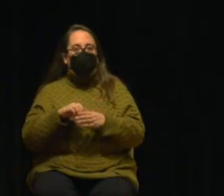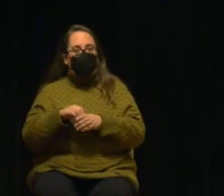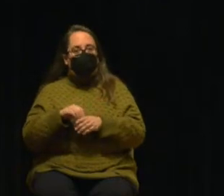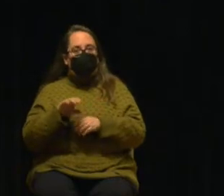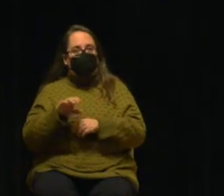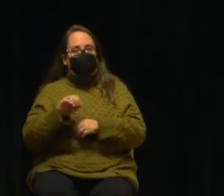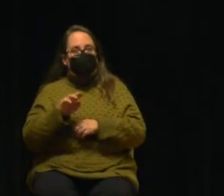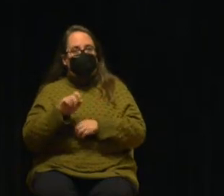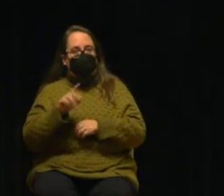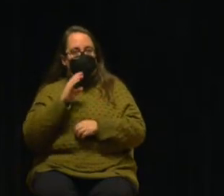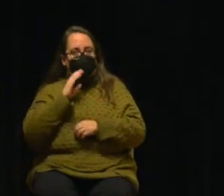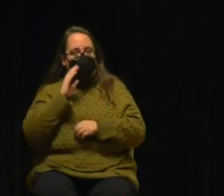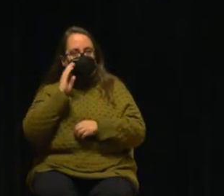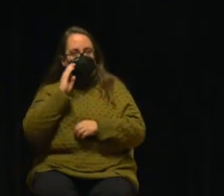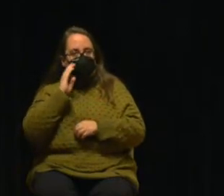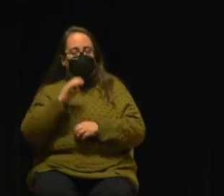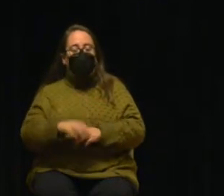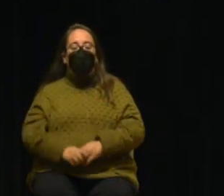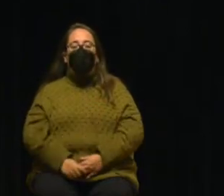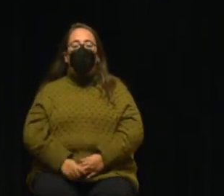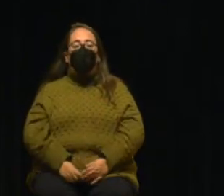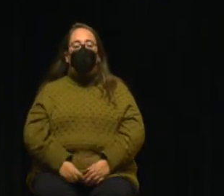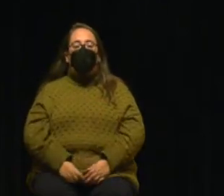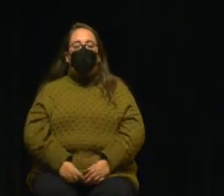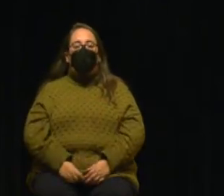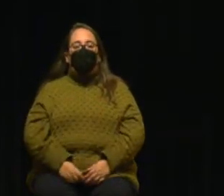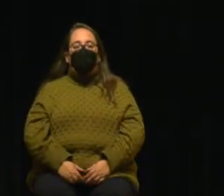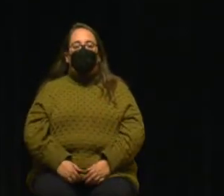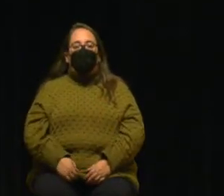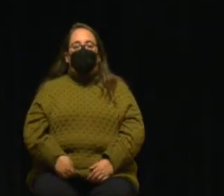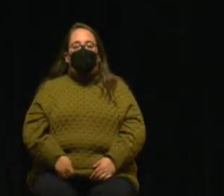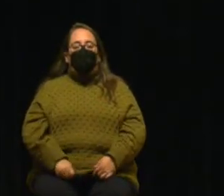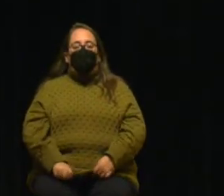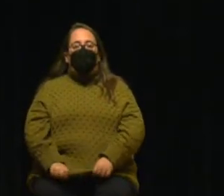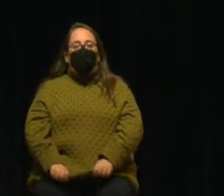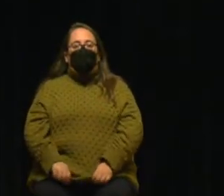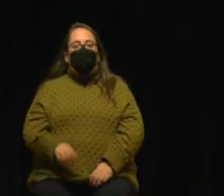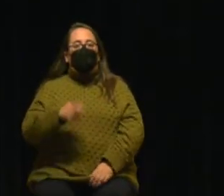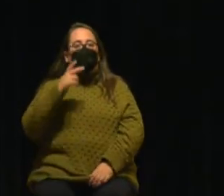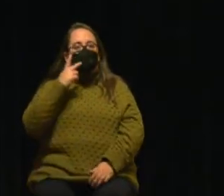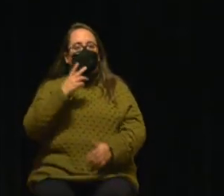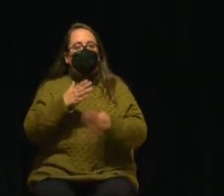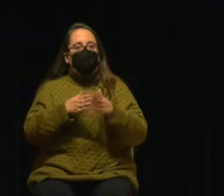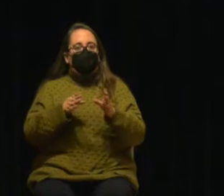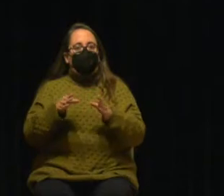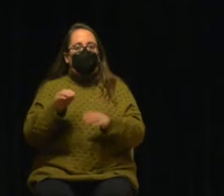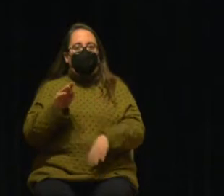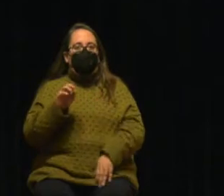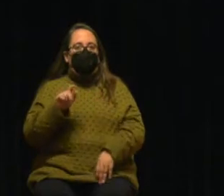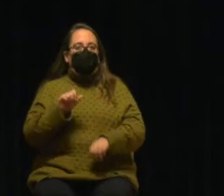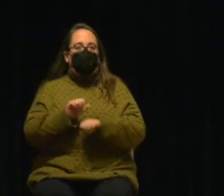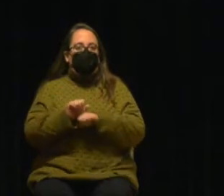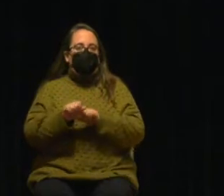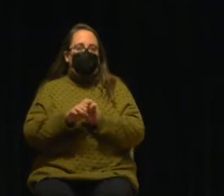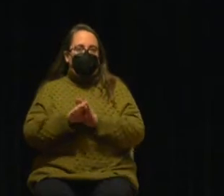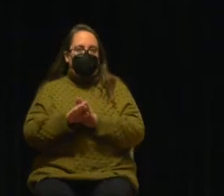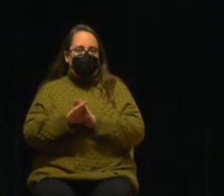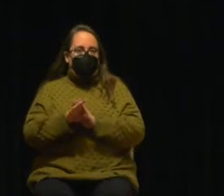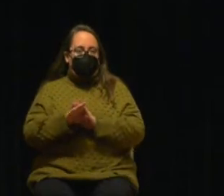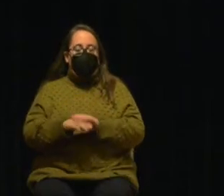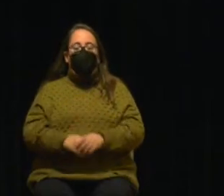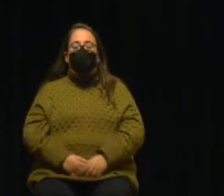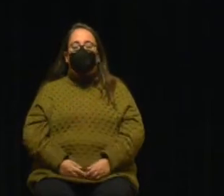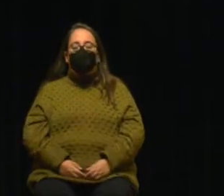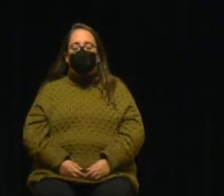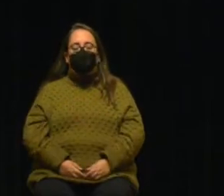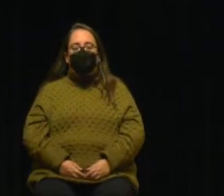home. We see in this incident some of the way that Still's work developed. He was, in